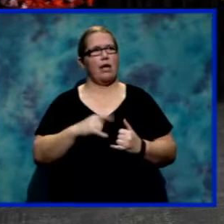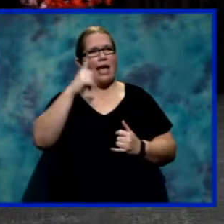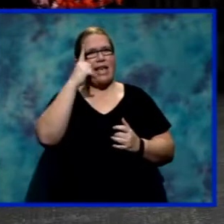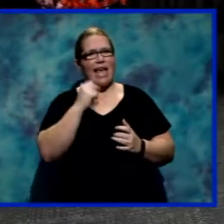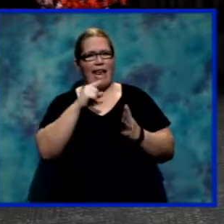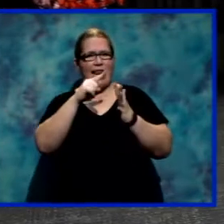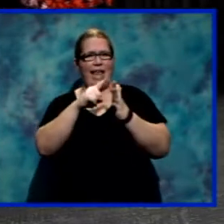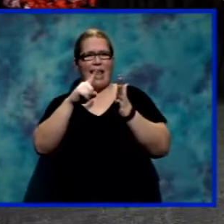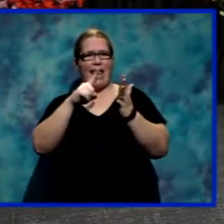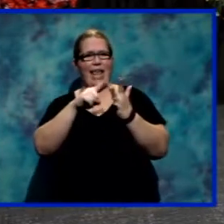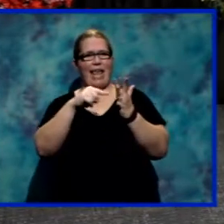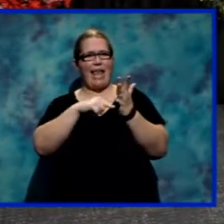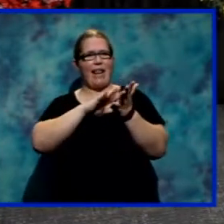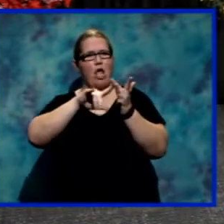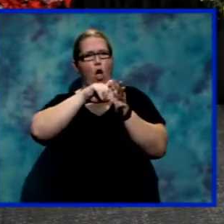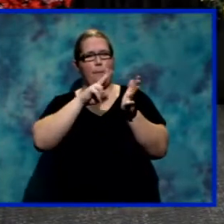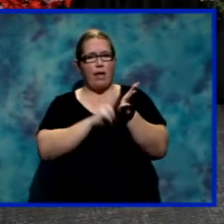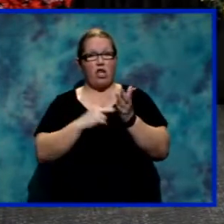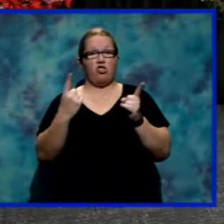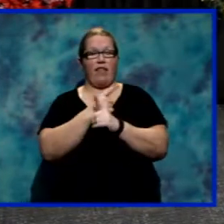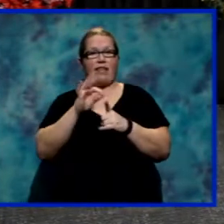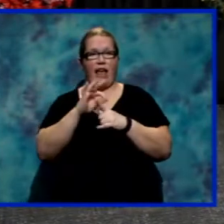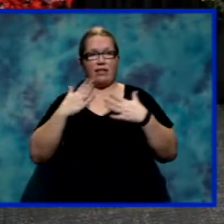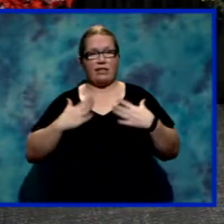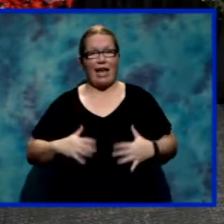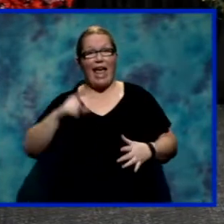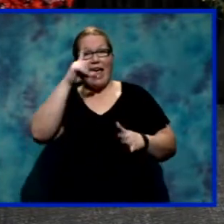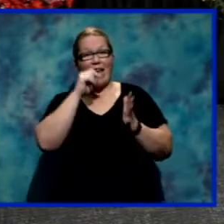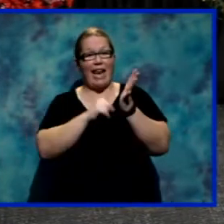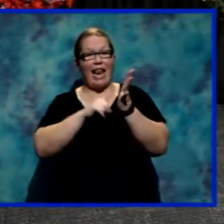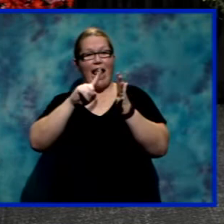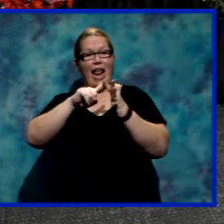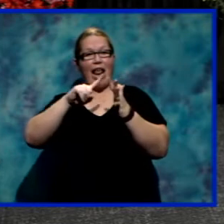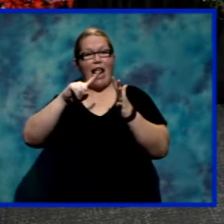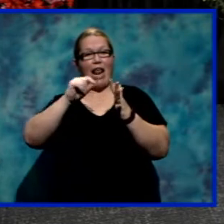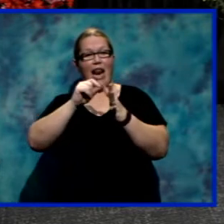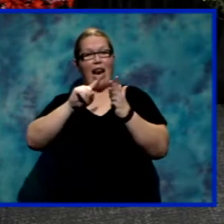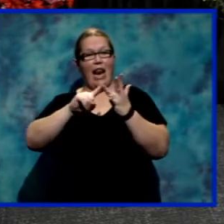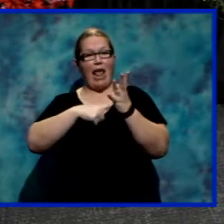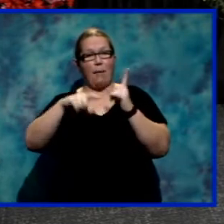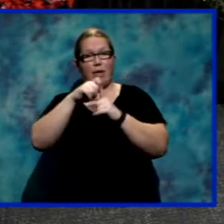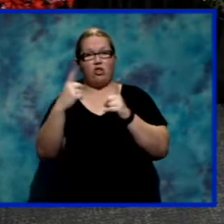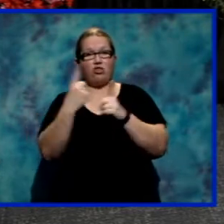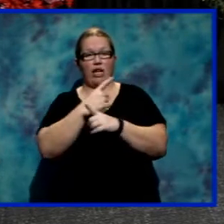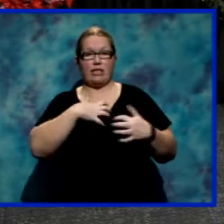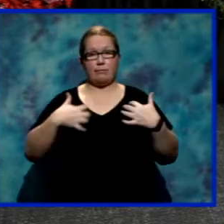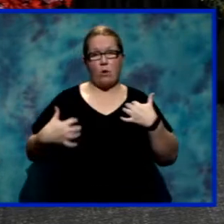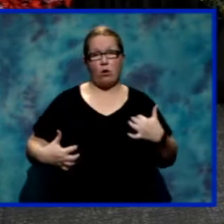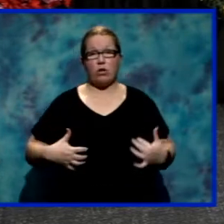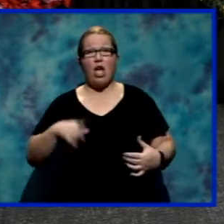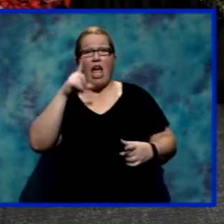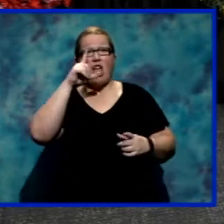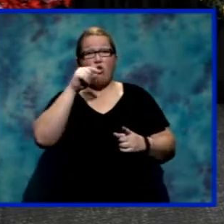Ethiopian change the color of his skin? Can a leopard take away his spots? Neither can you start doing